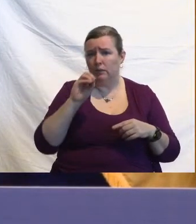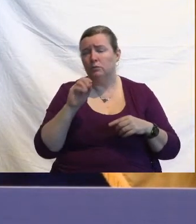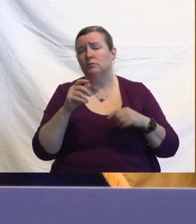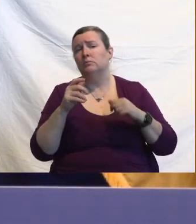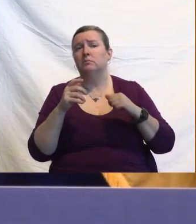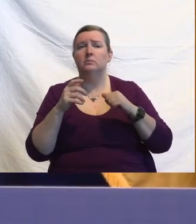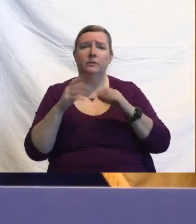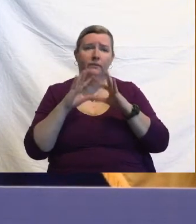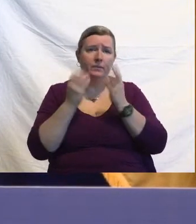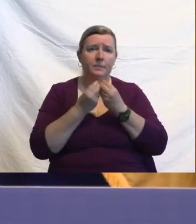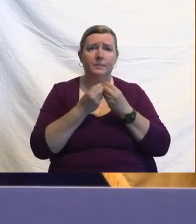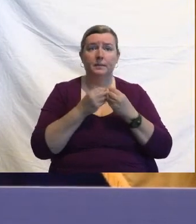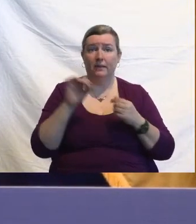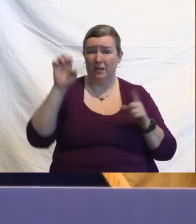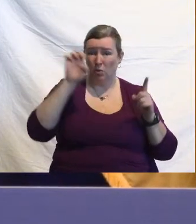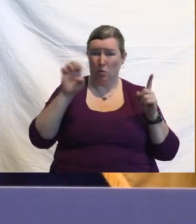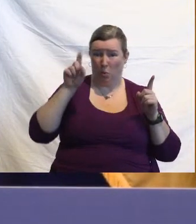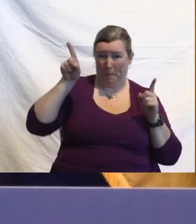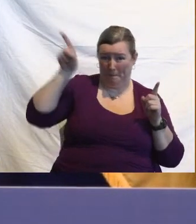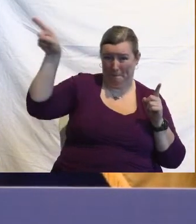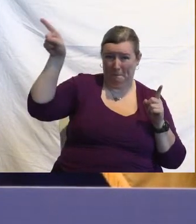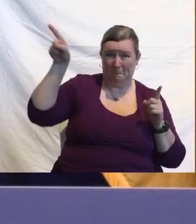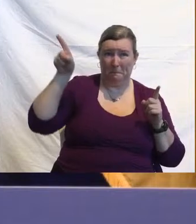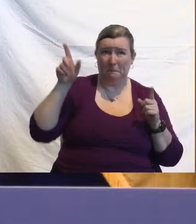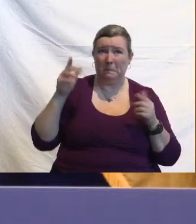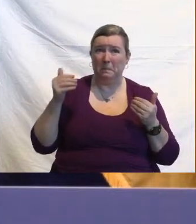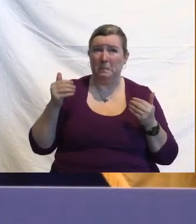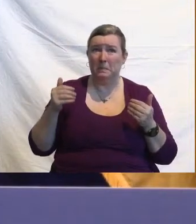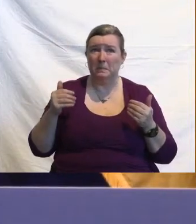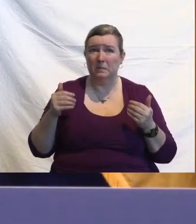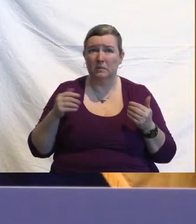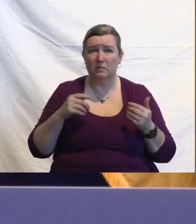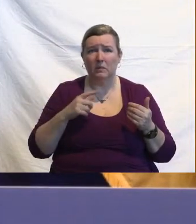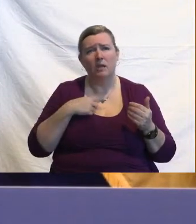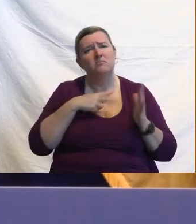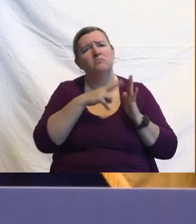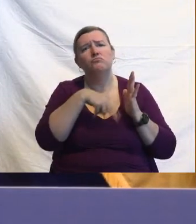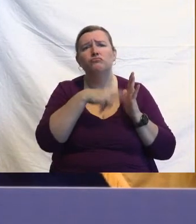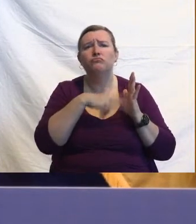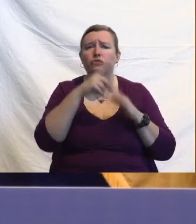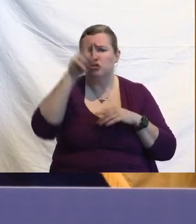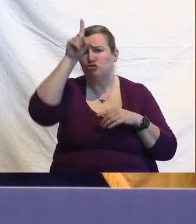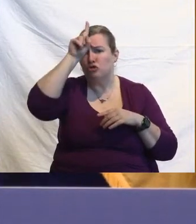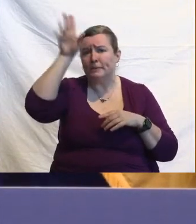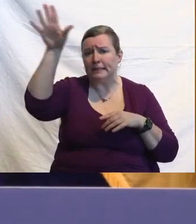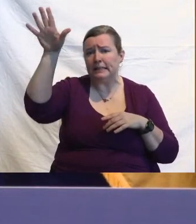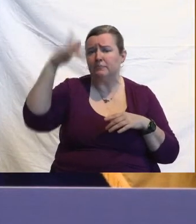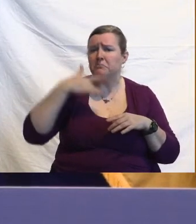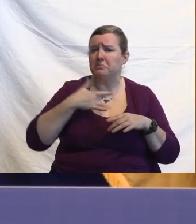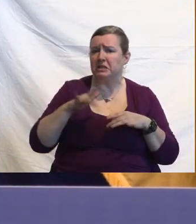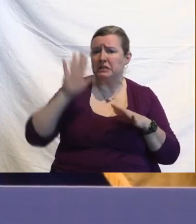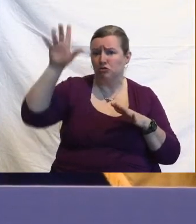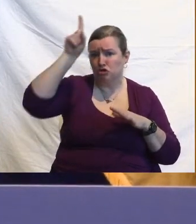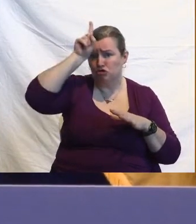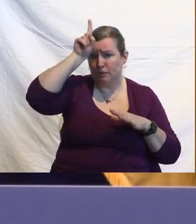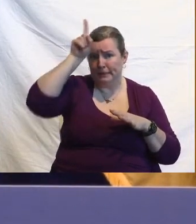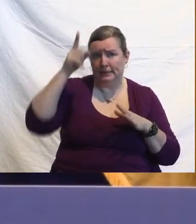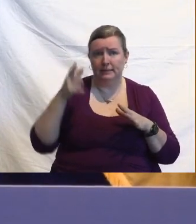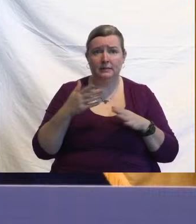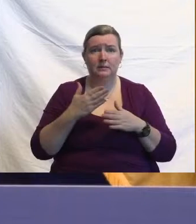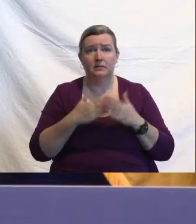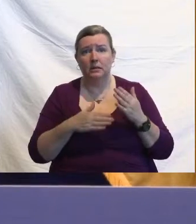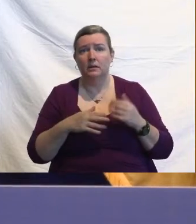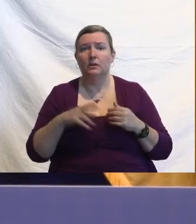now, I get read in more often than not to Germany, where we've got a lot of roots, to a lesser extent UK, other